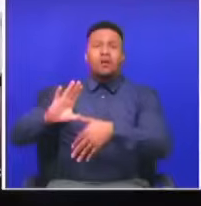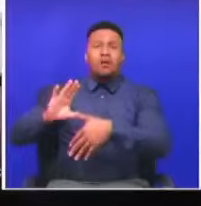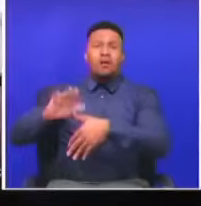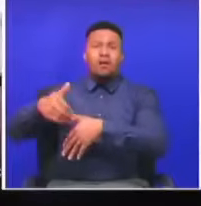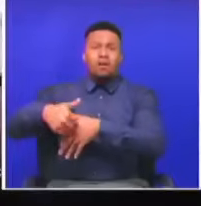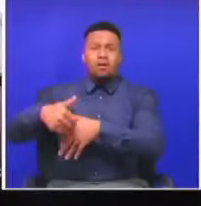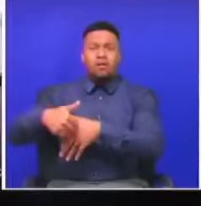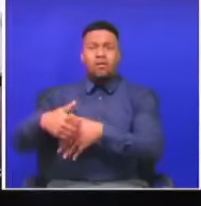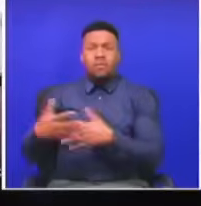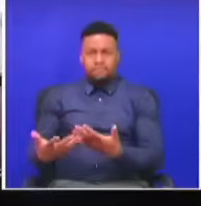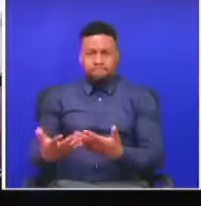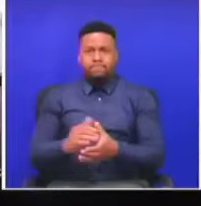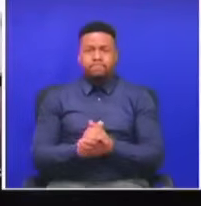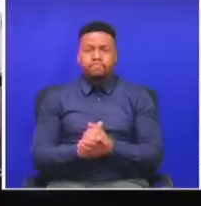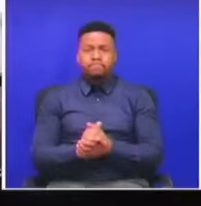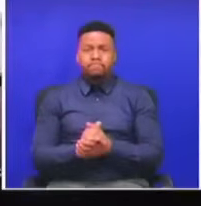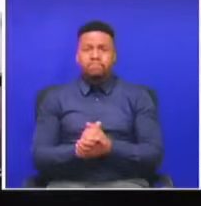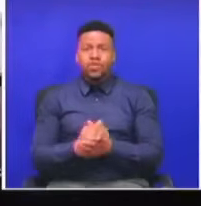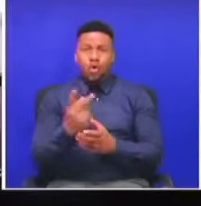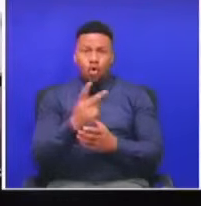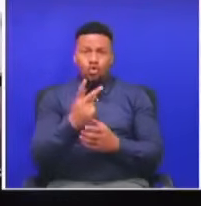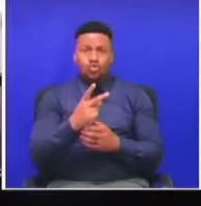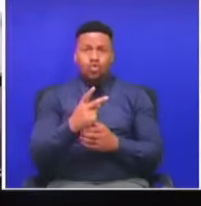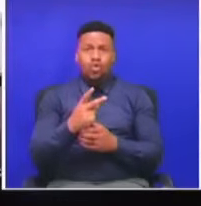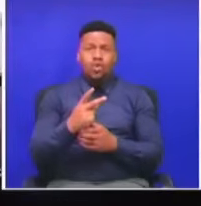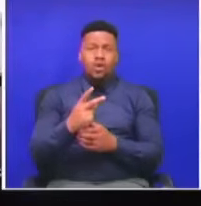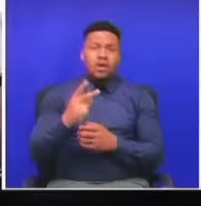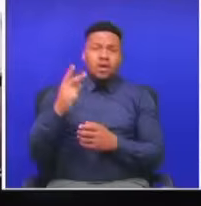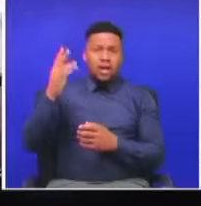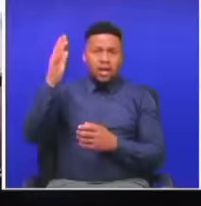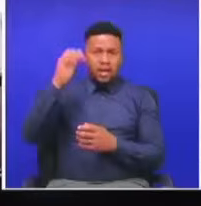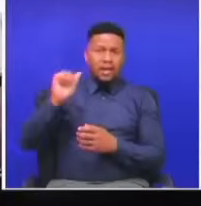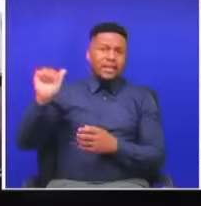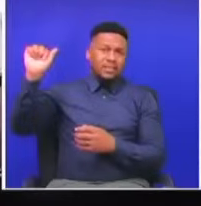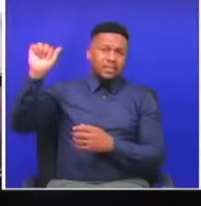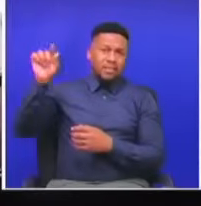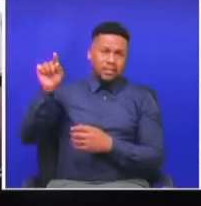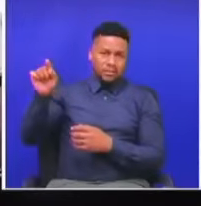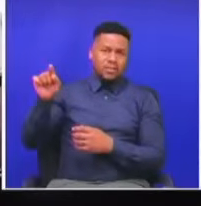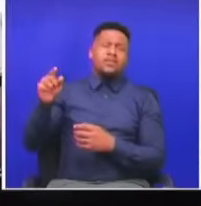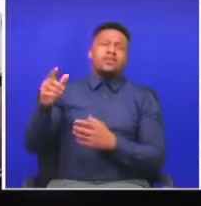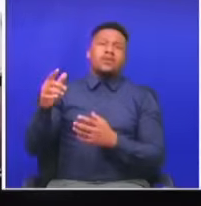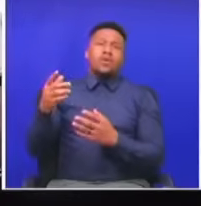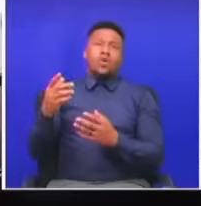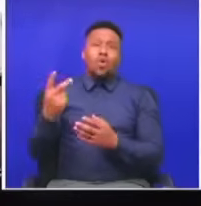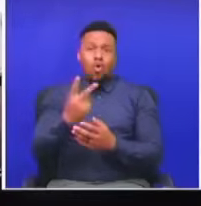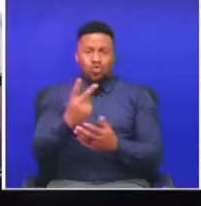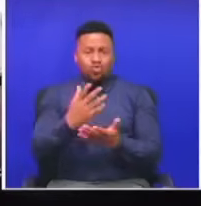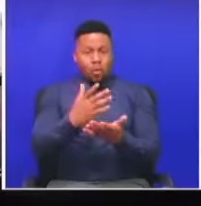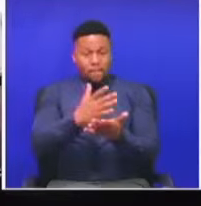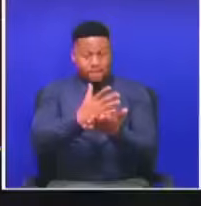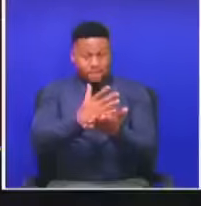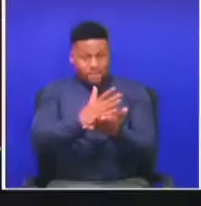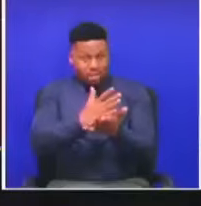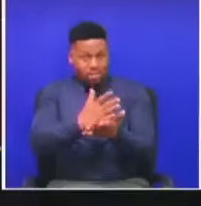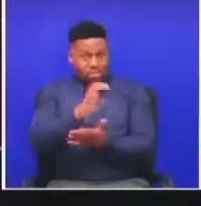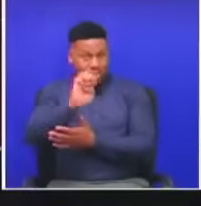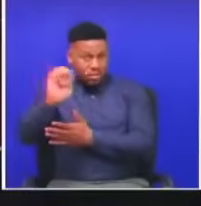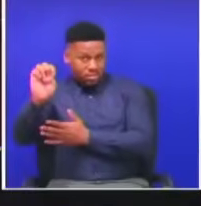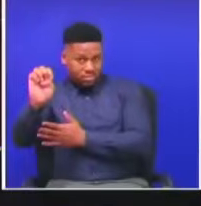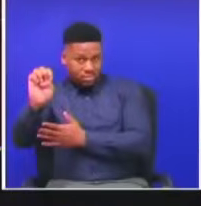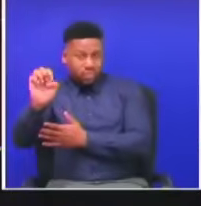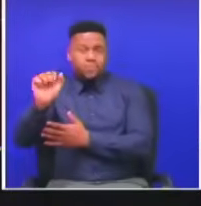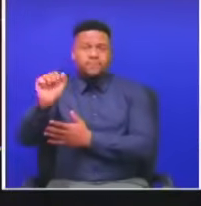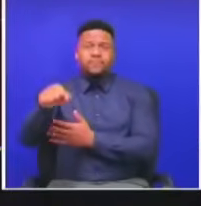Asia is also a huge market that is waiting. So is the Middle East. So this gives us a great